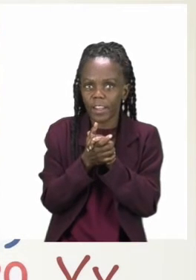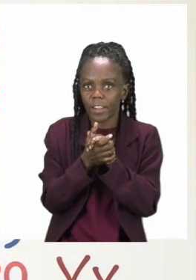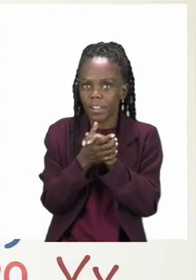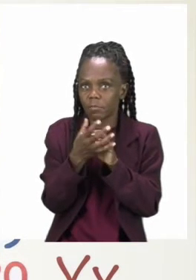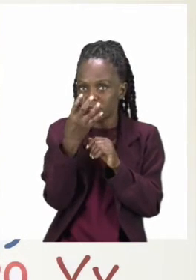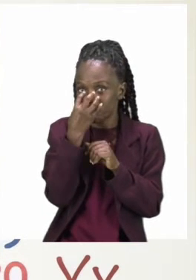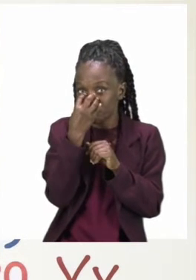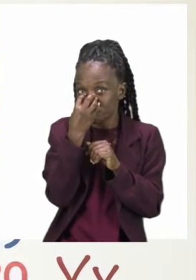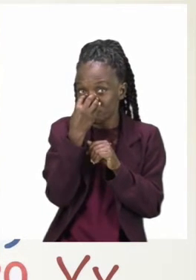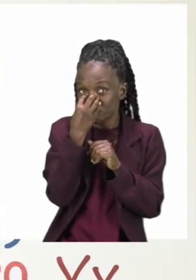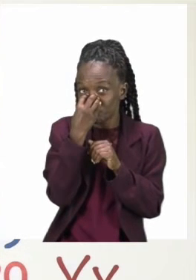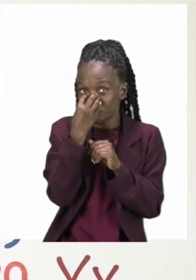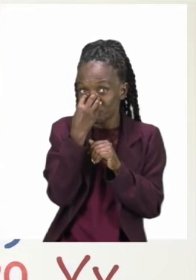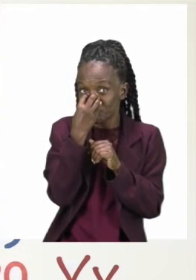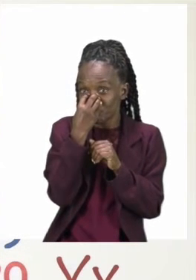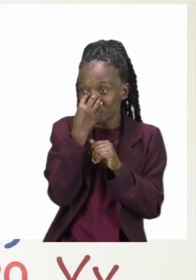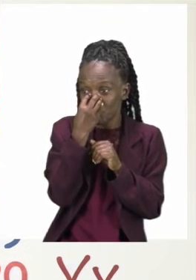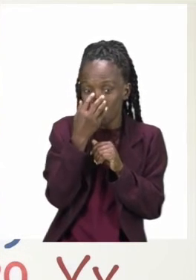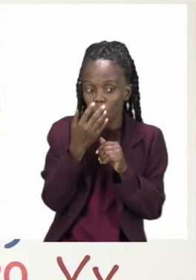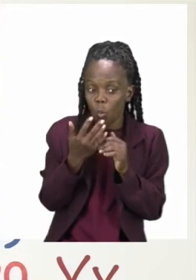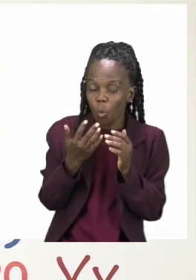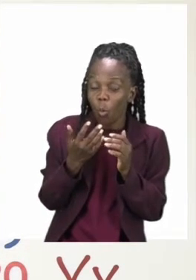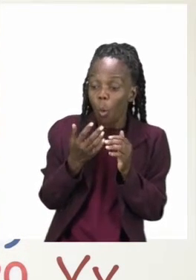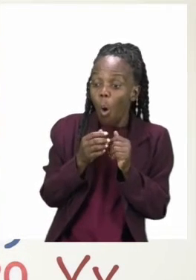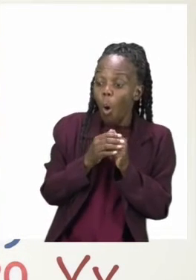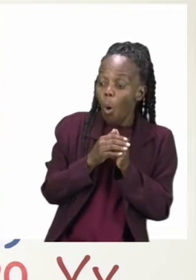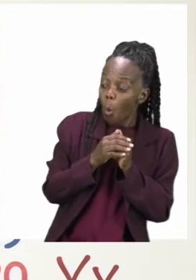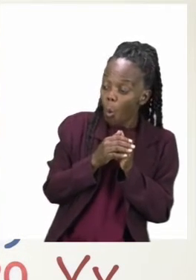Zashi, where are you? Oh,